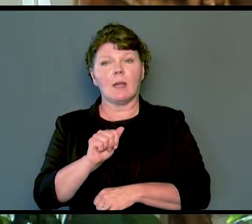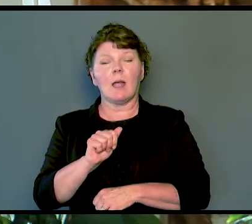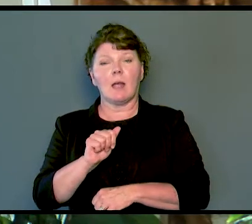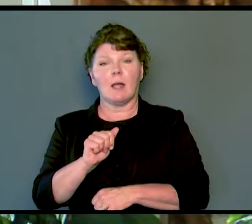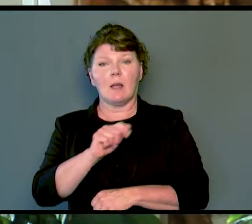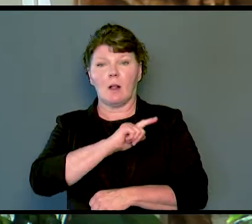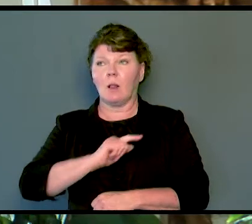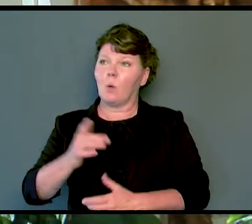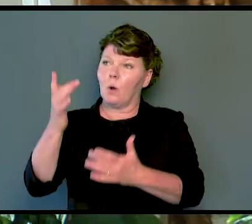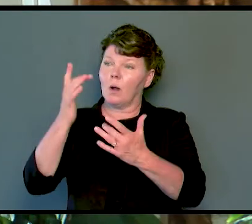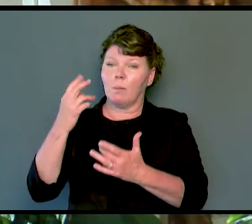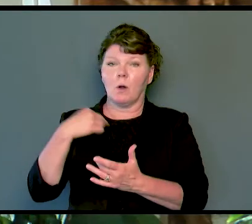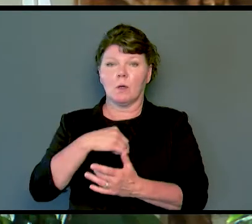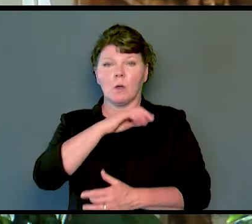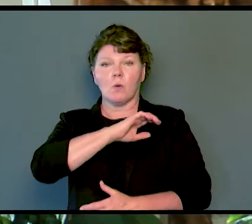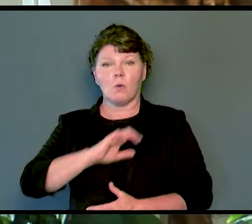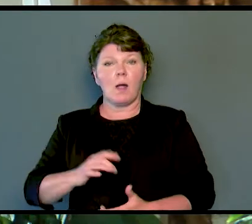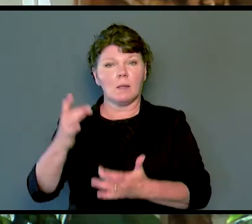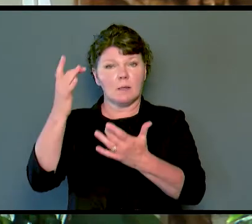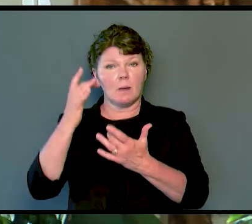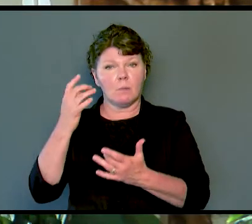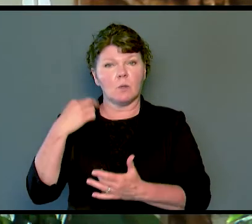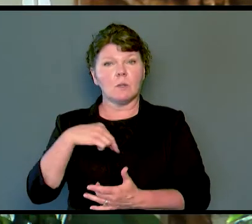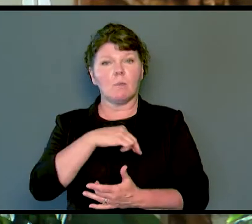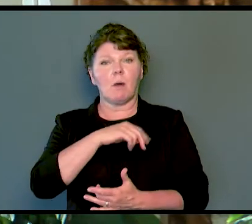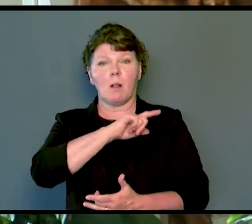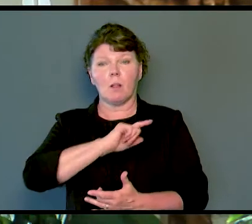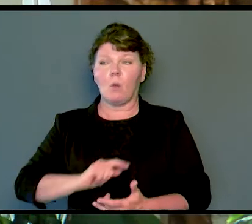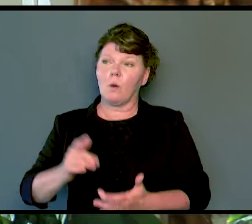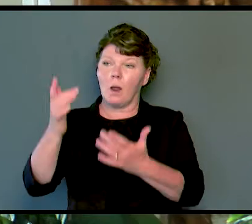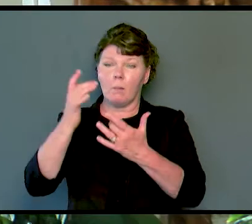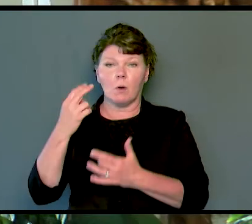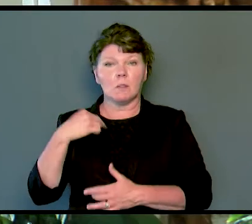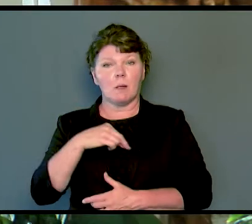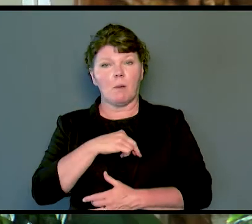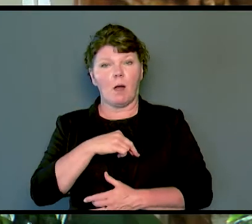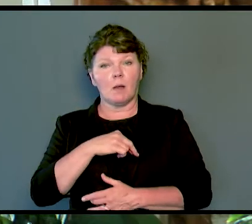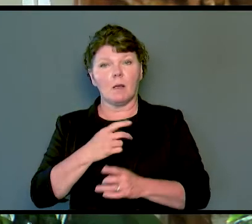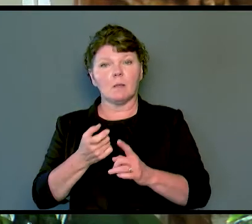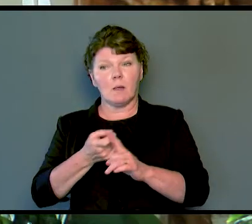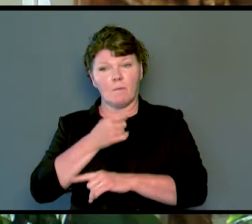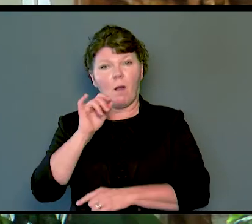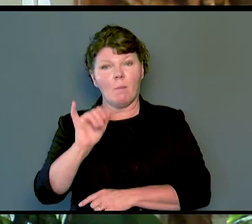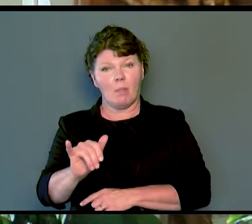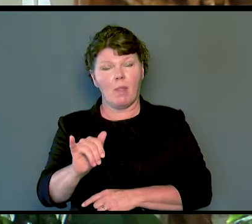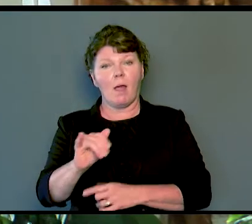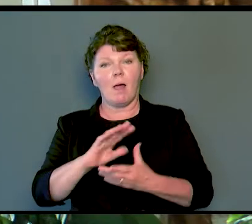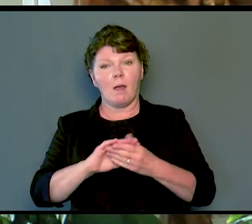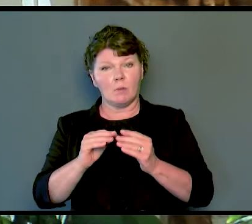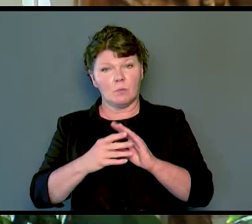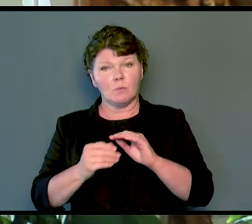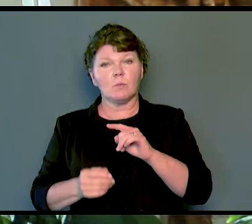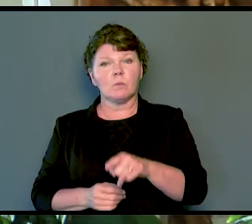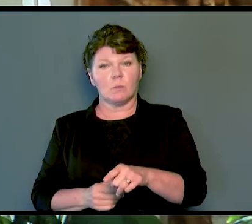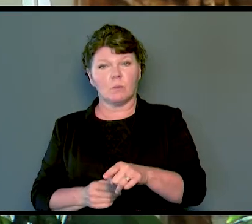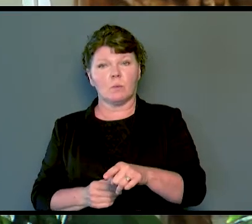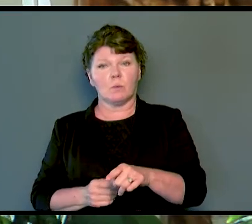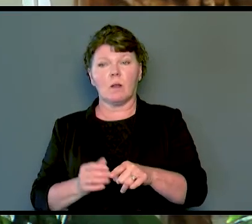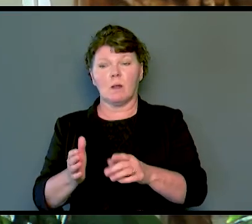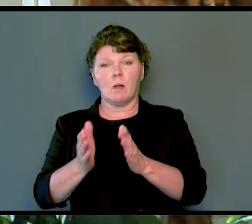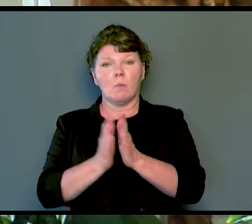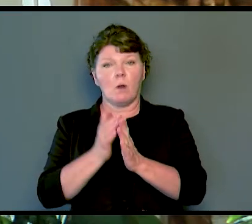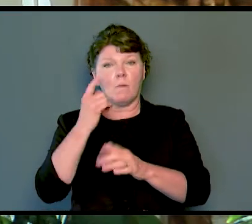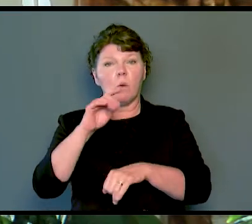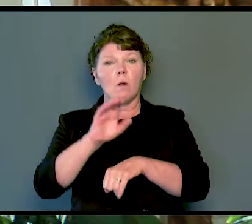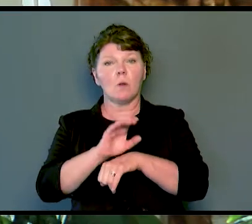"Lord, have mercy upon us." "Christ, have mercy upon us." "Lord, have mercy upon us." His prayer is prayed in